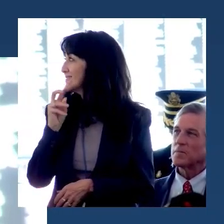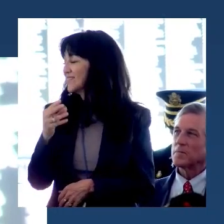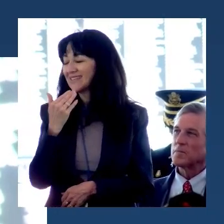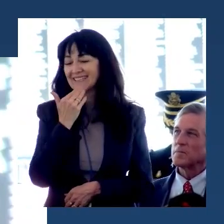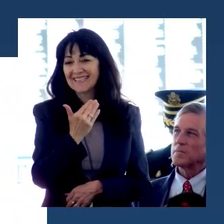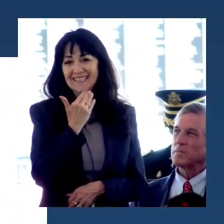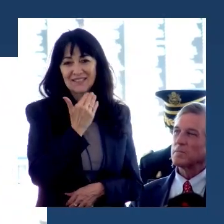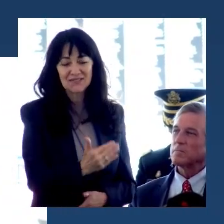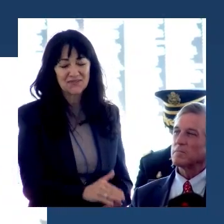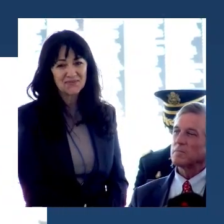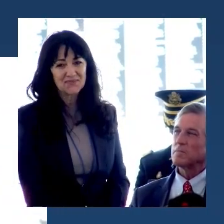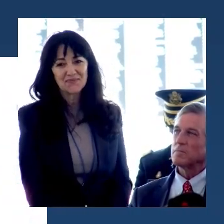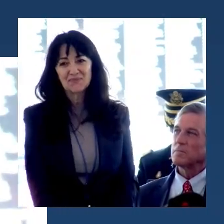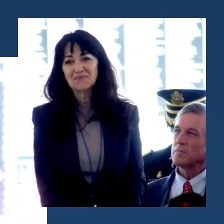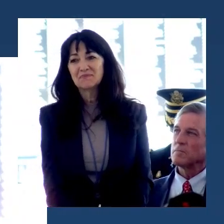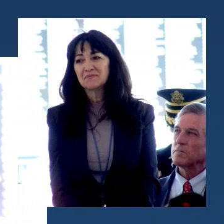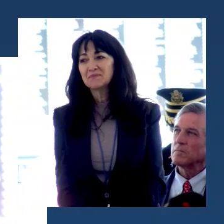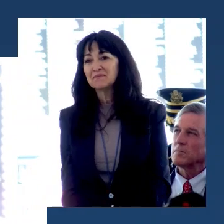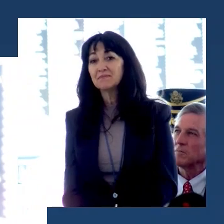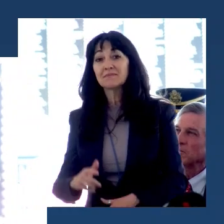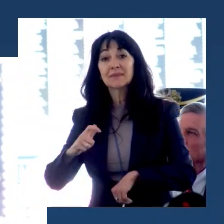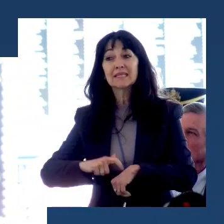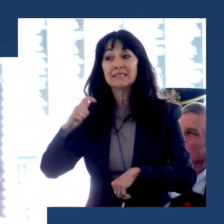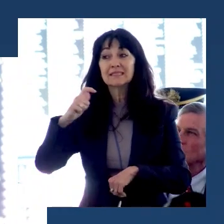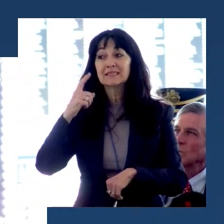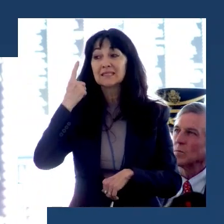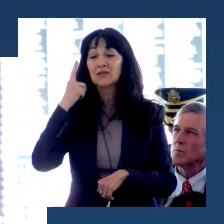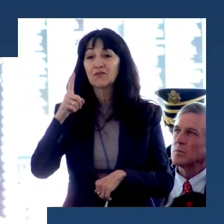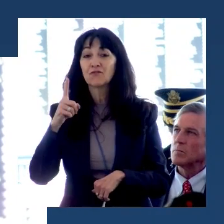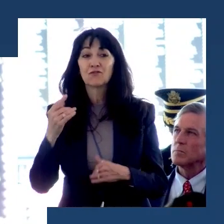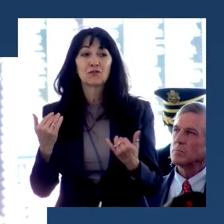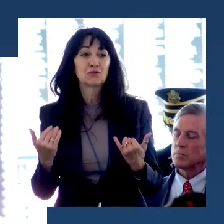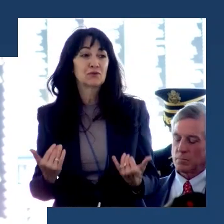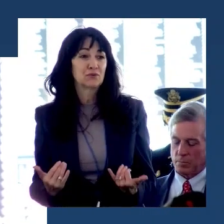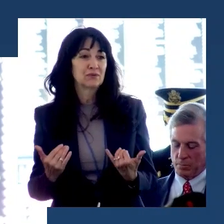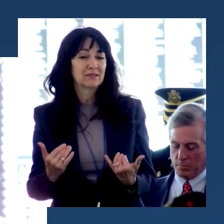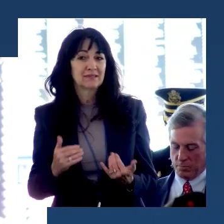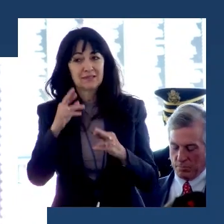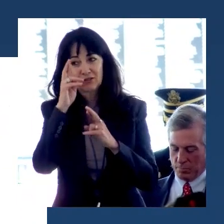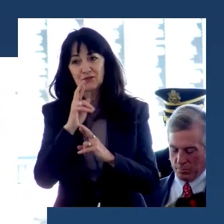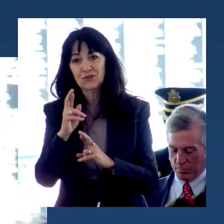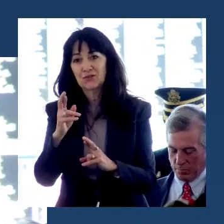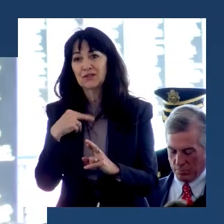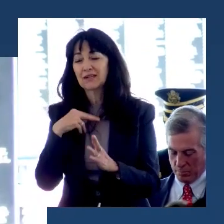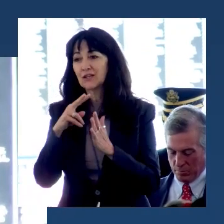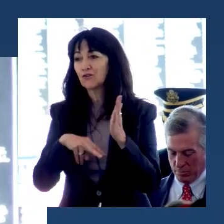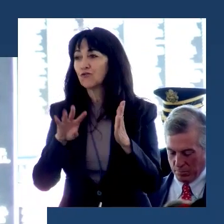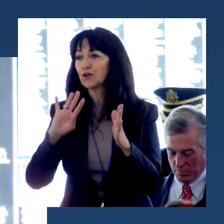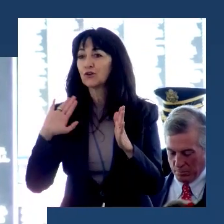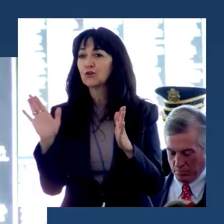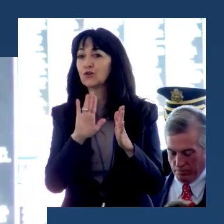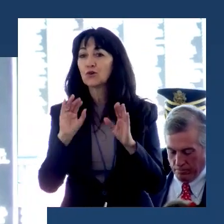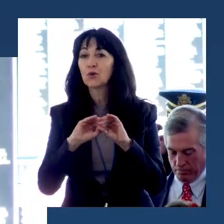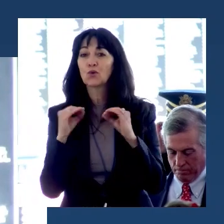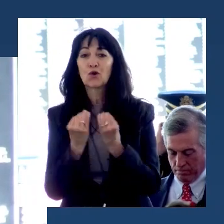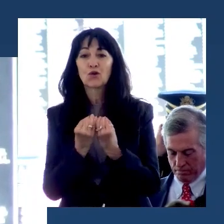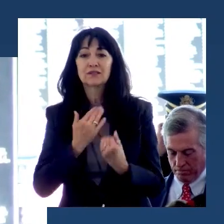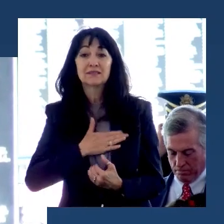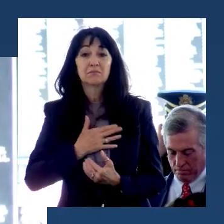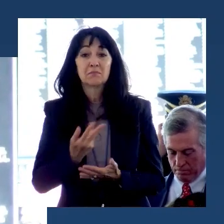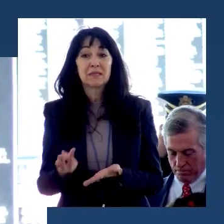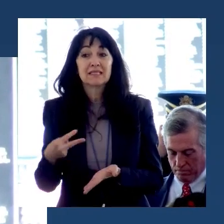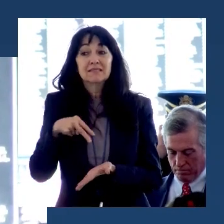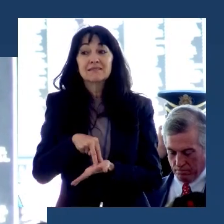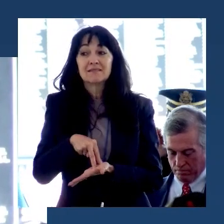Thank you. It's time for the floor tribute. As I read your organization's name, please